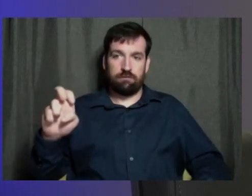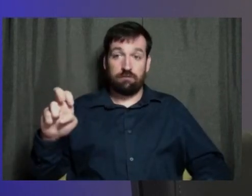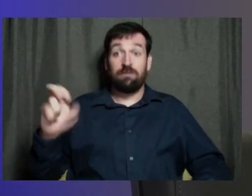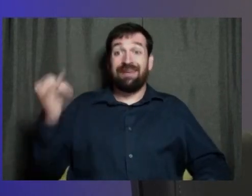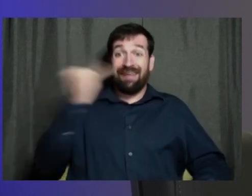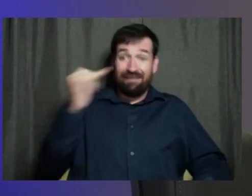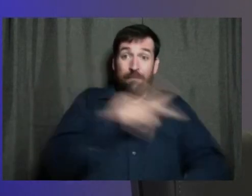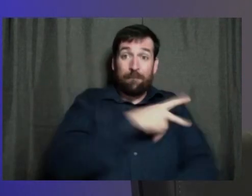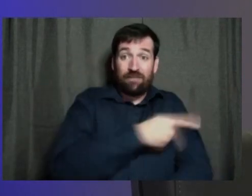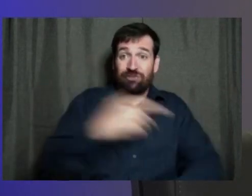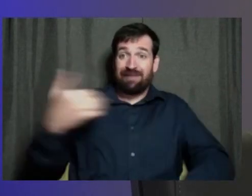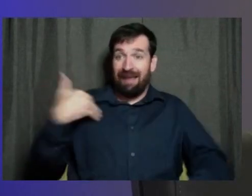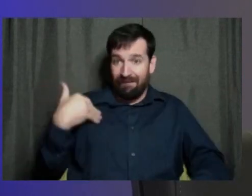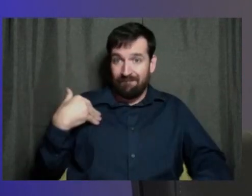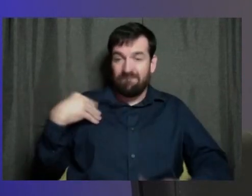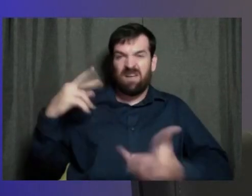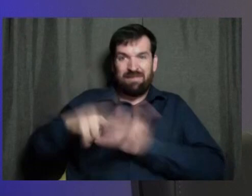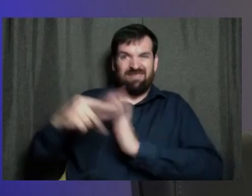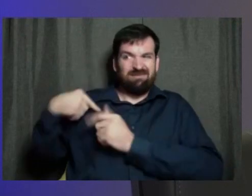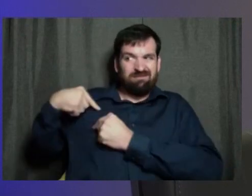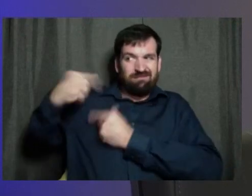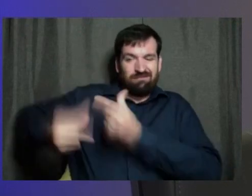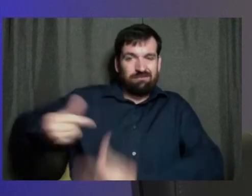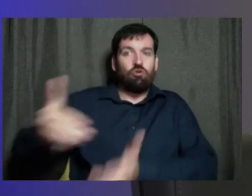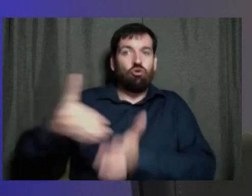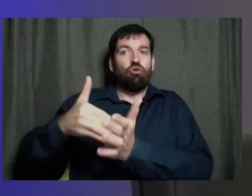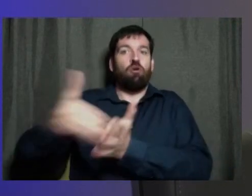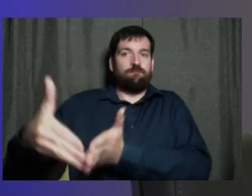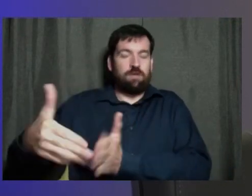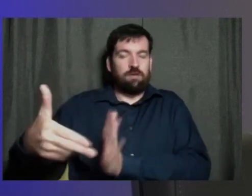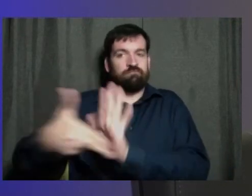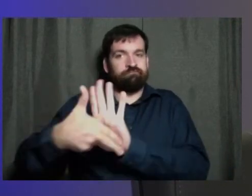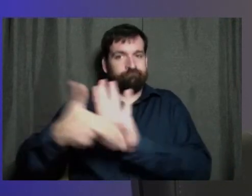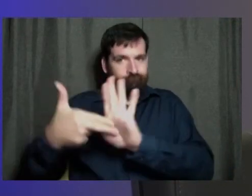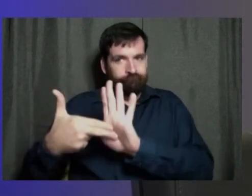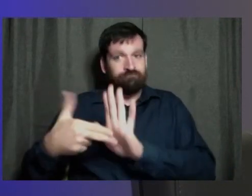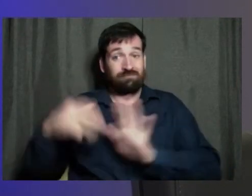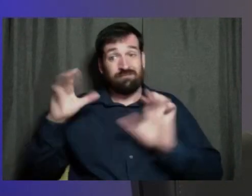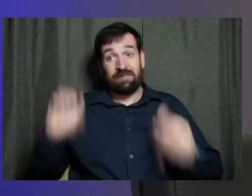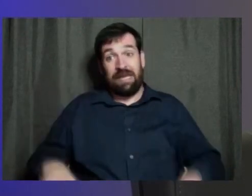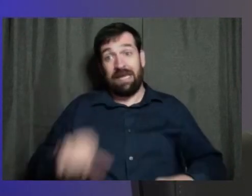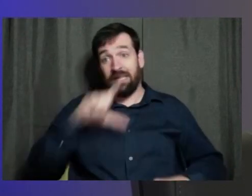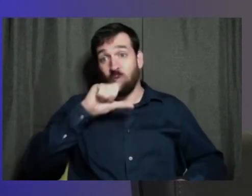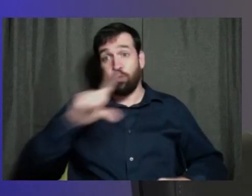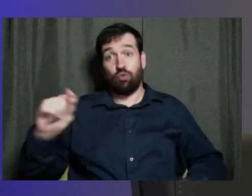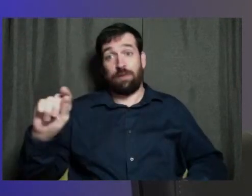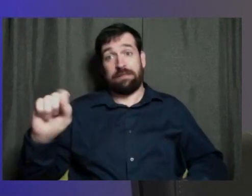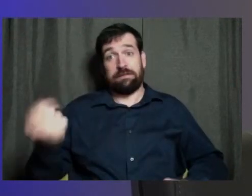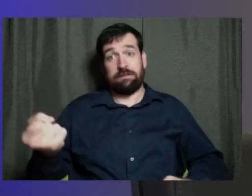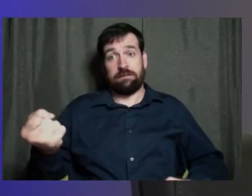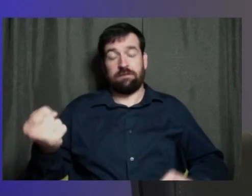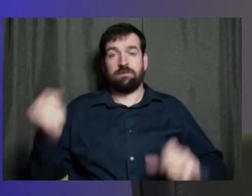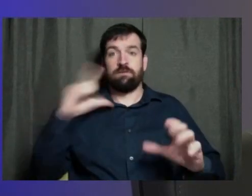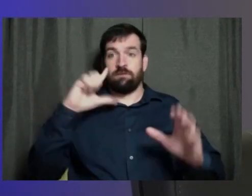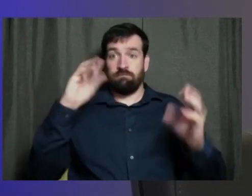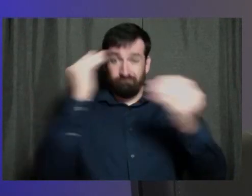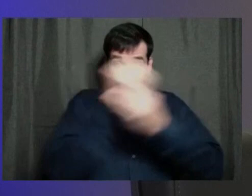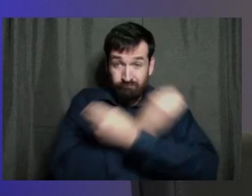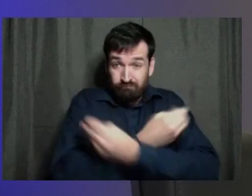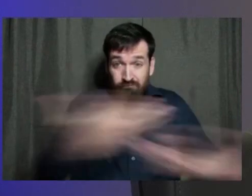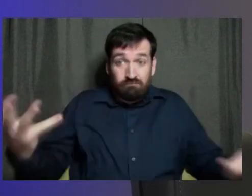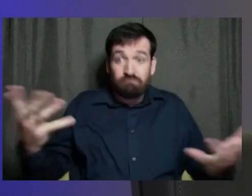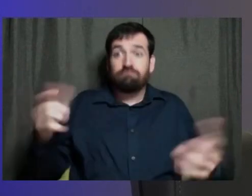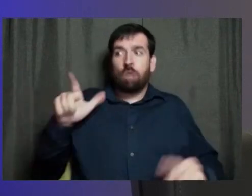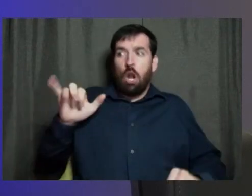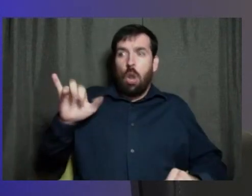they inherit, that they can often be diagnosed as early as their 20s. And so the message for everyone is to, as Lauren did, listen